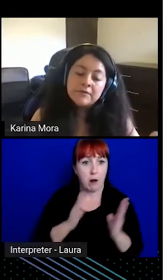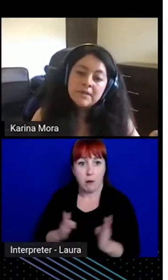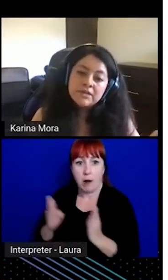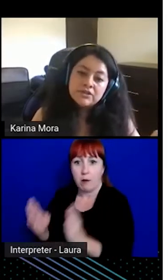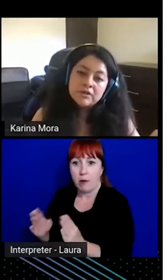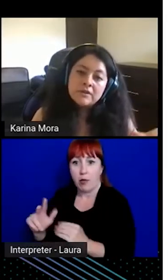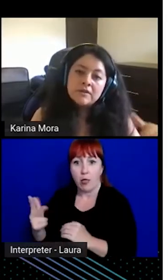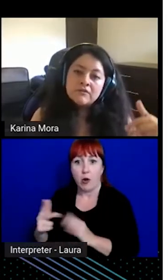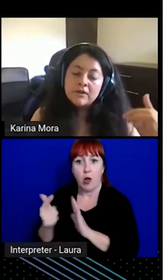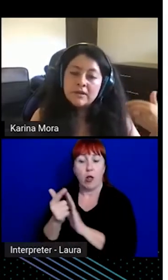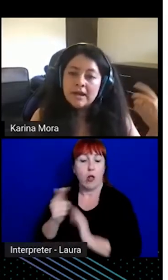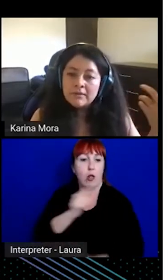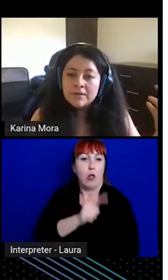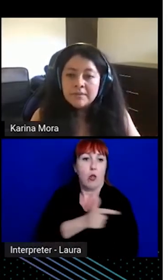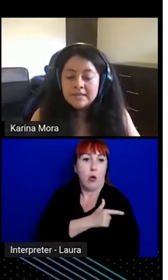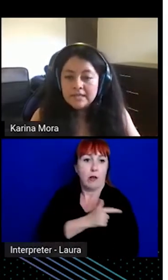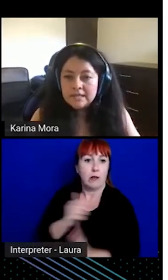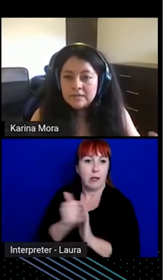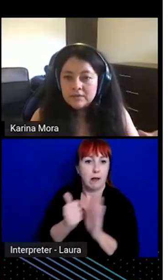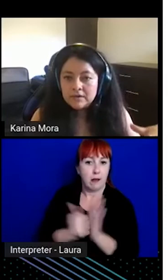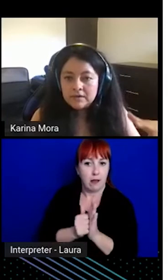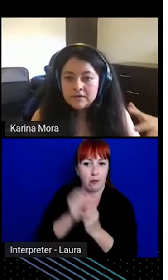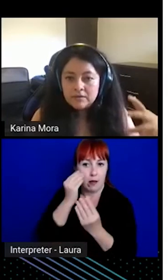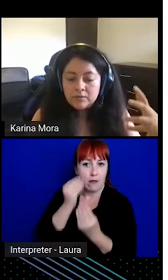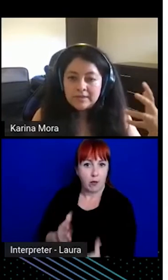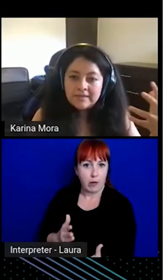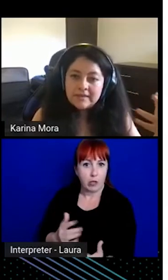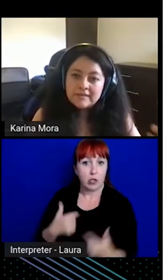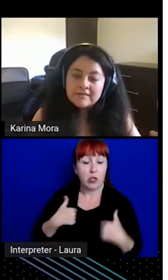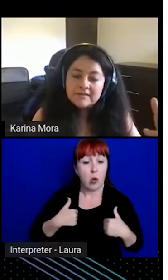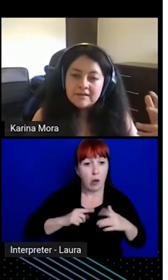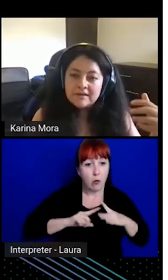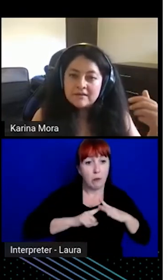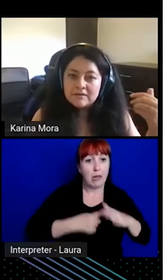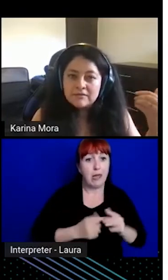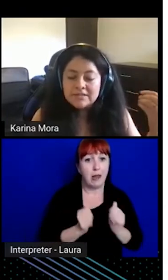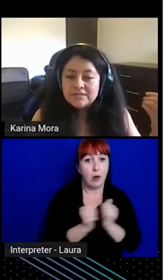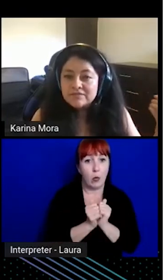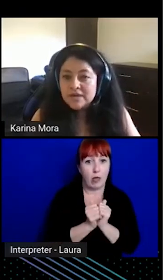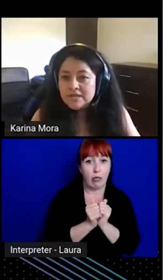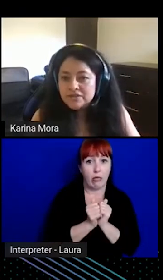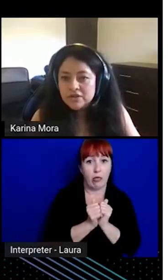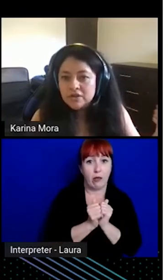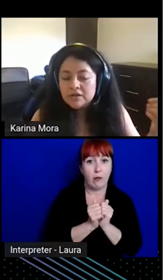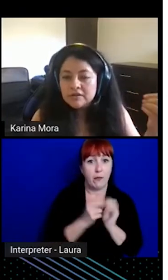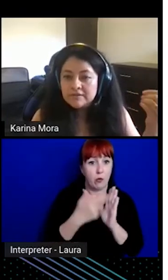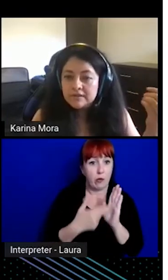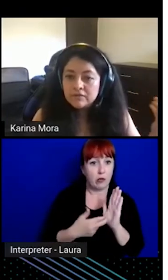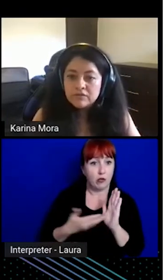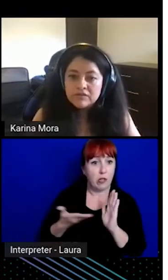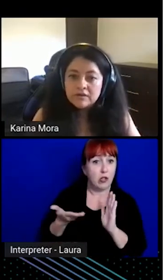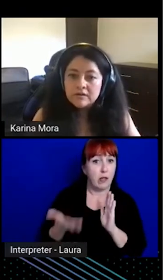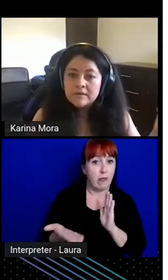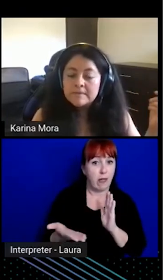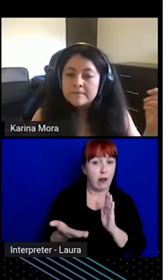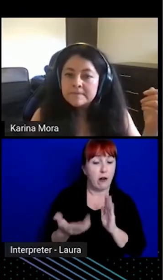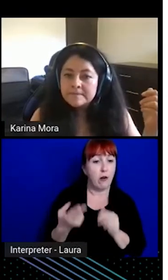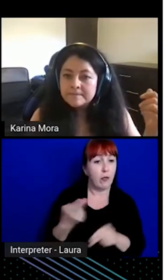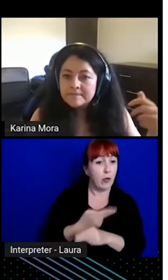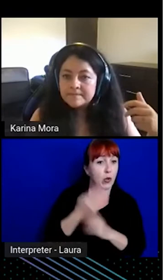account information. So I will begin with this registration of the